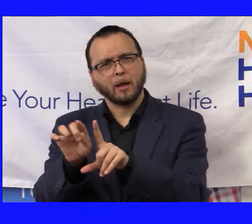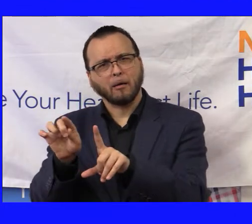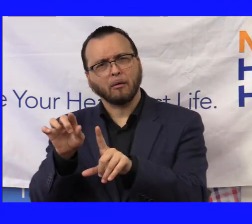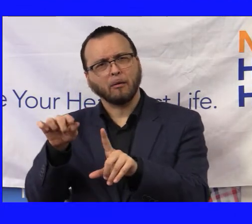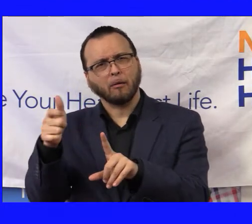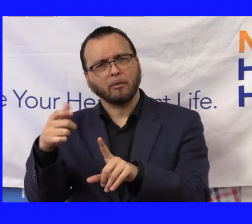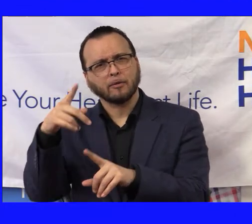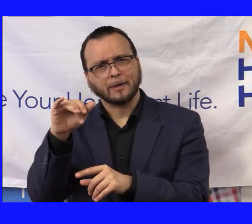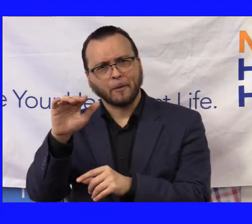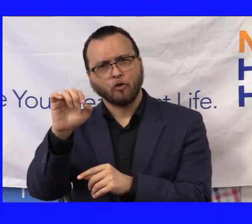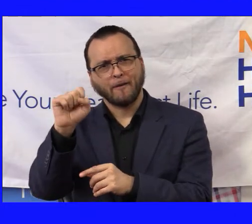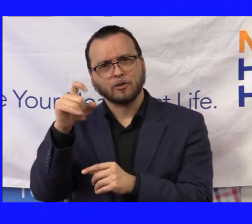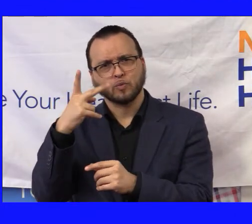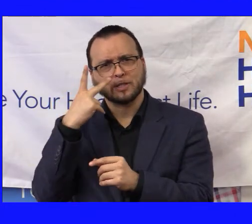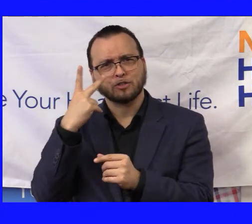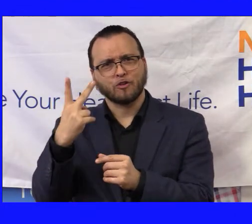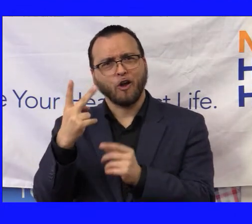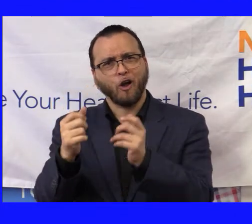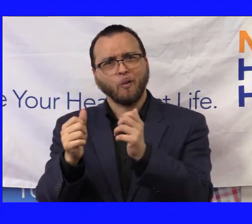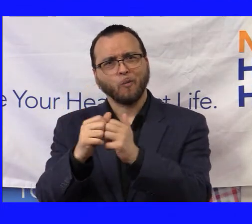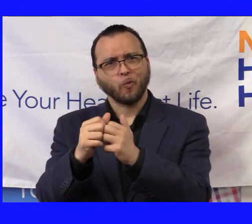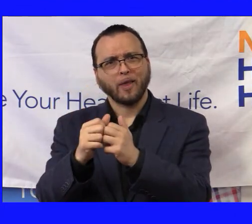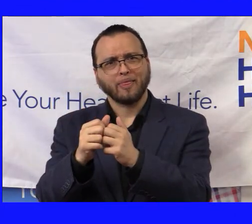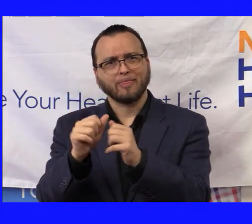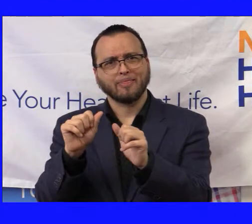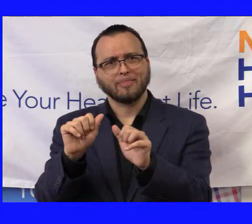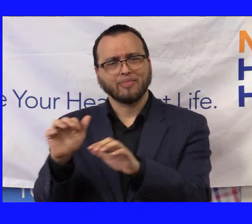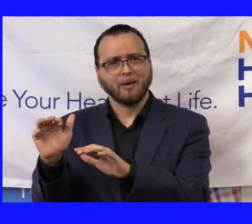have seen in the